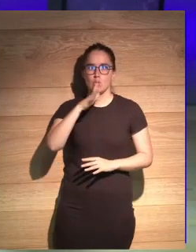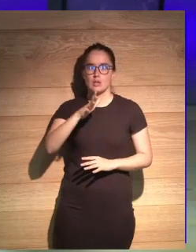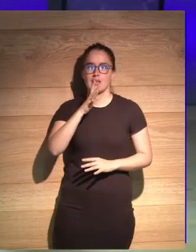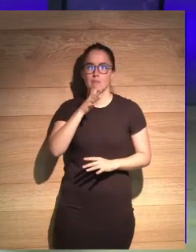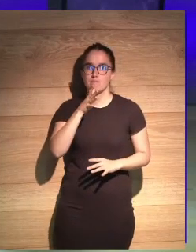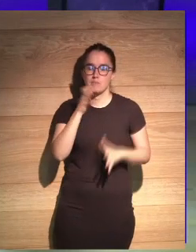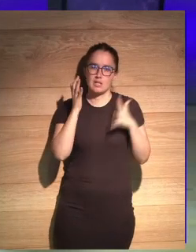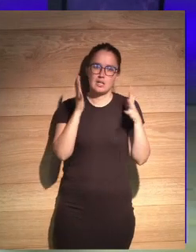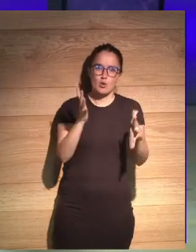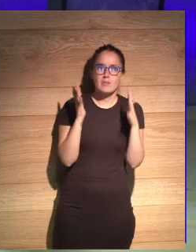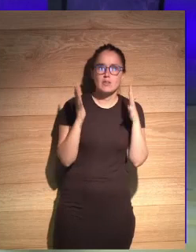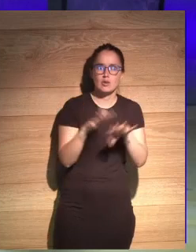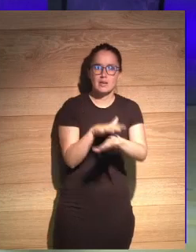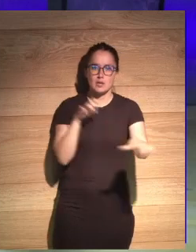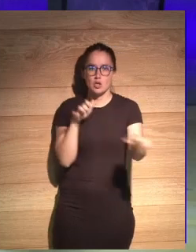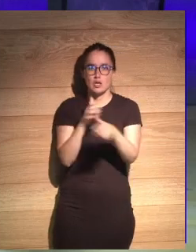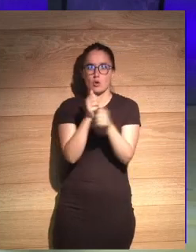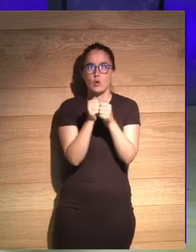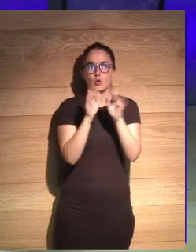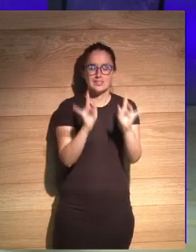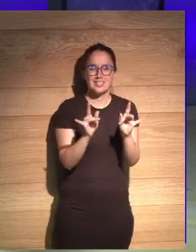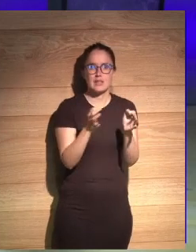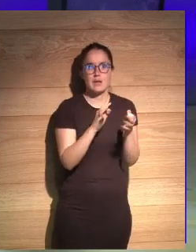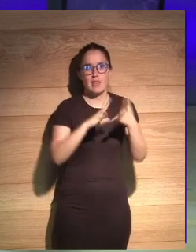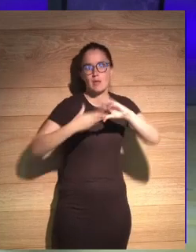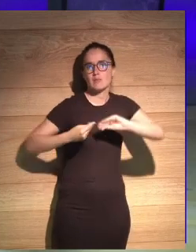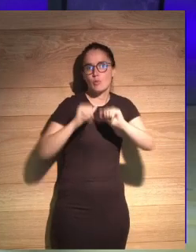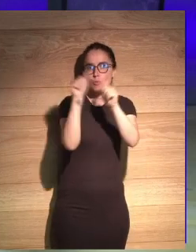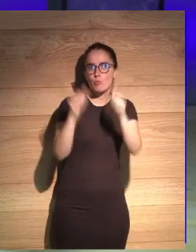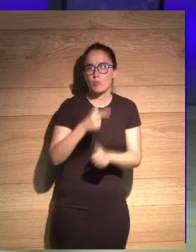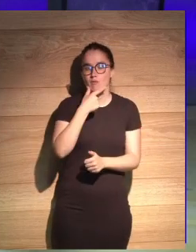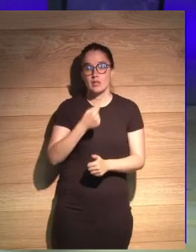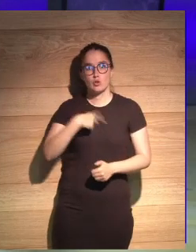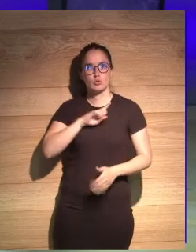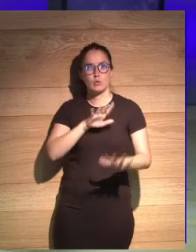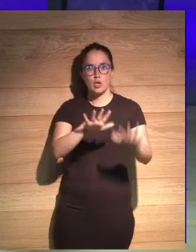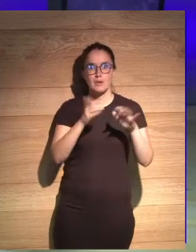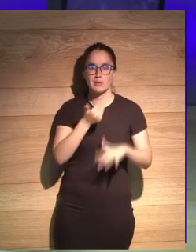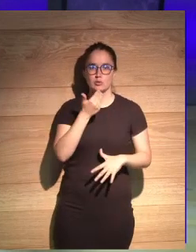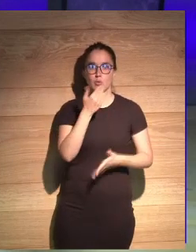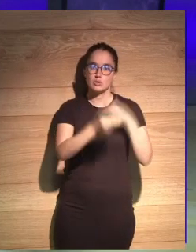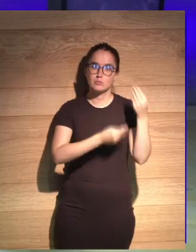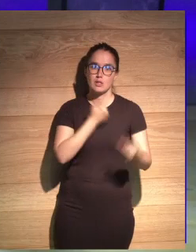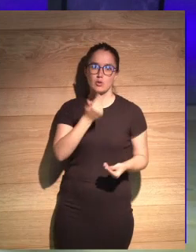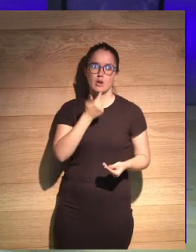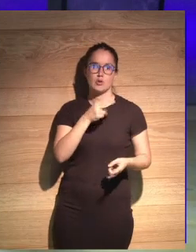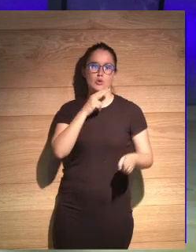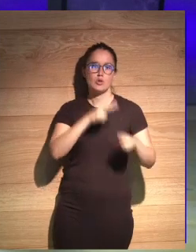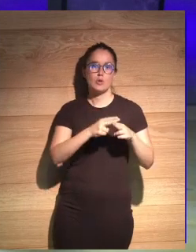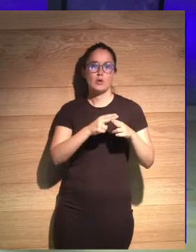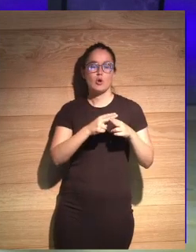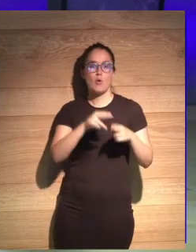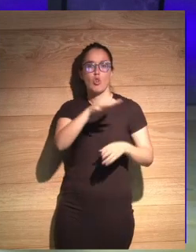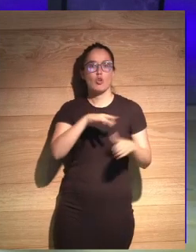That's right. It's important to have maybe an easy mode for all games. When